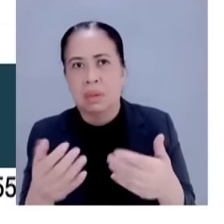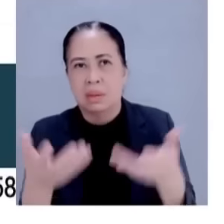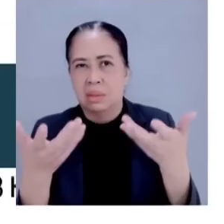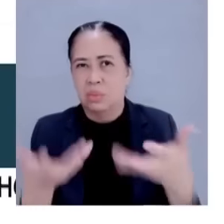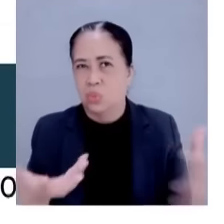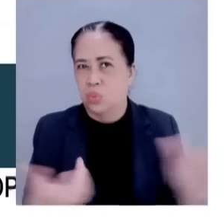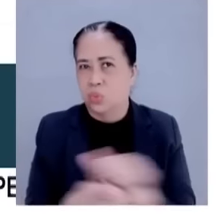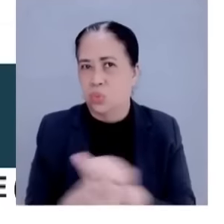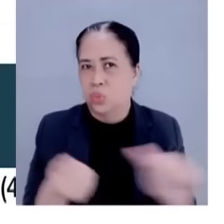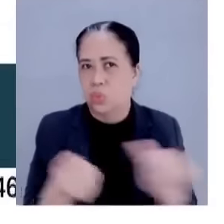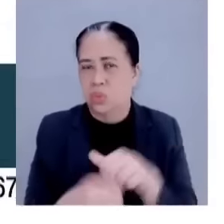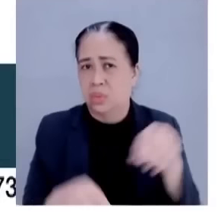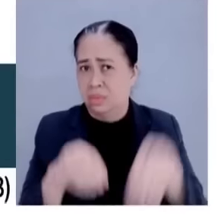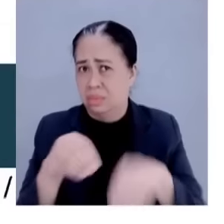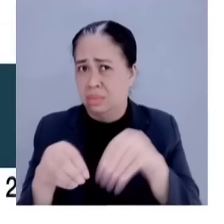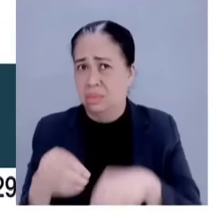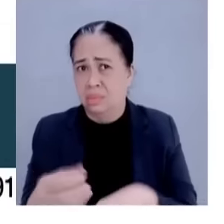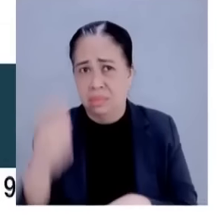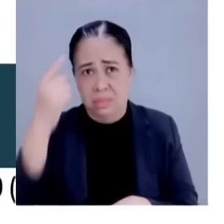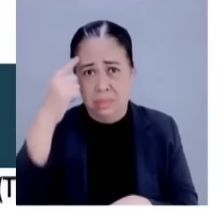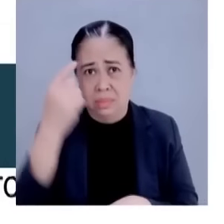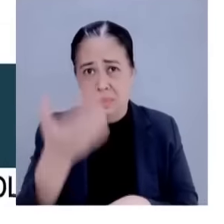terms of agriculture, PJ?